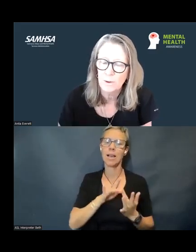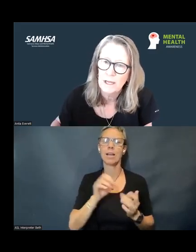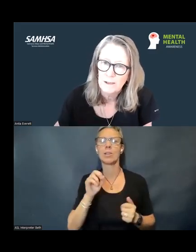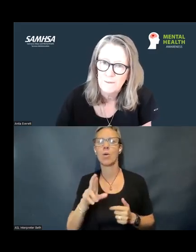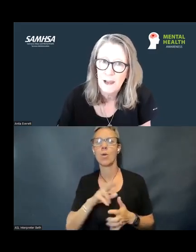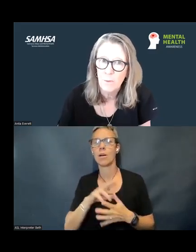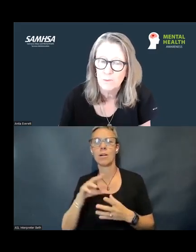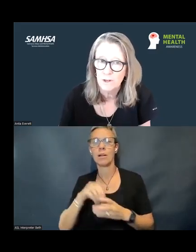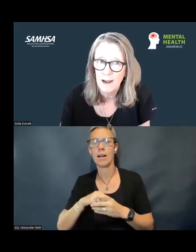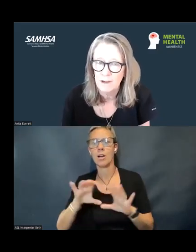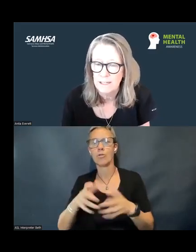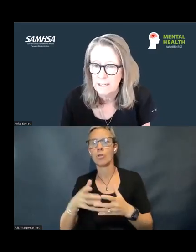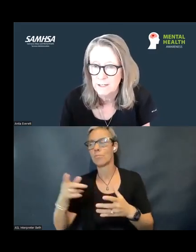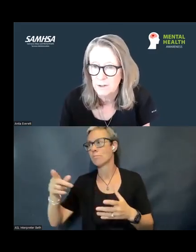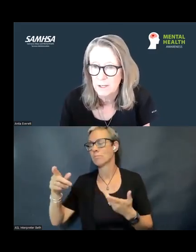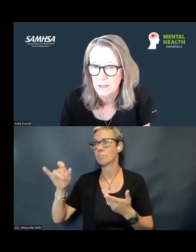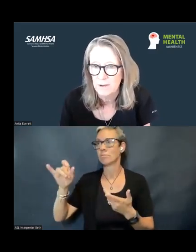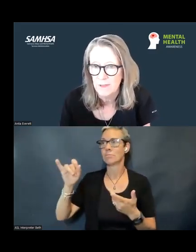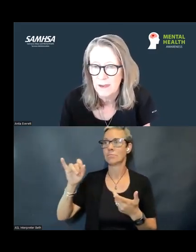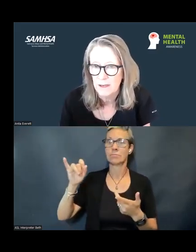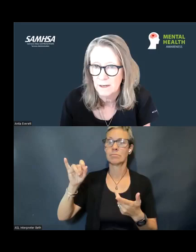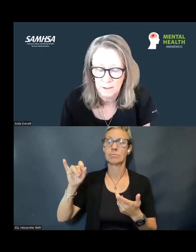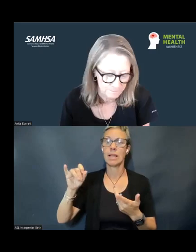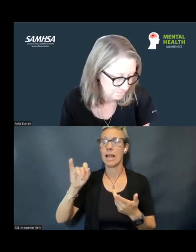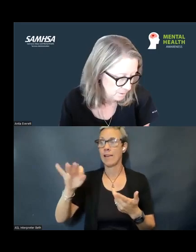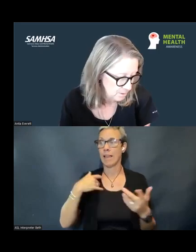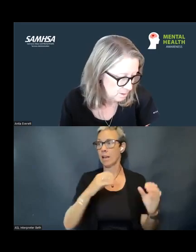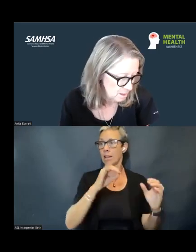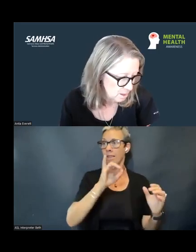a group that they otherwise would not have identity to if they